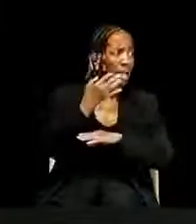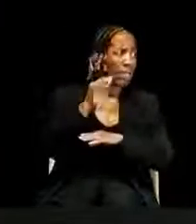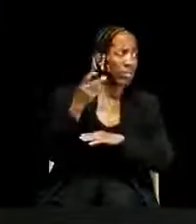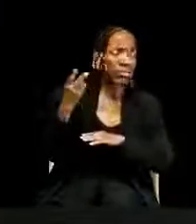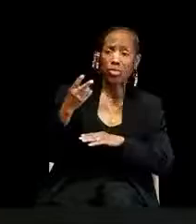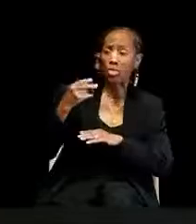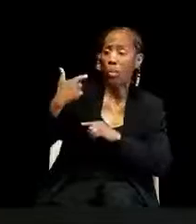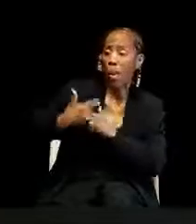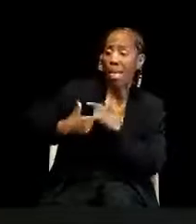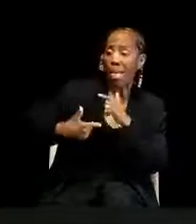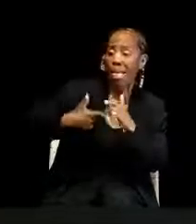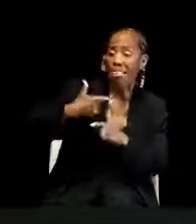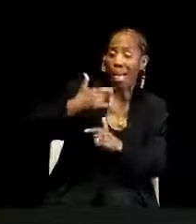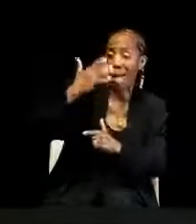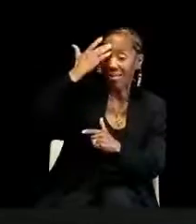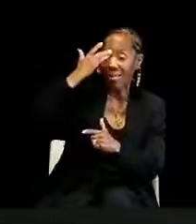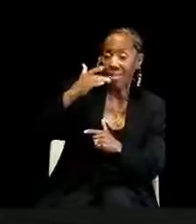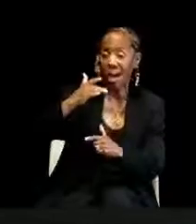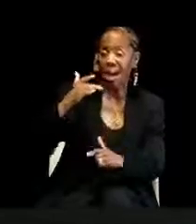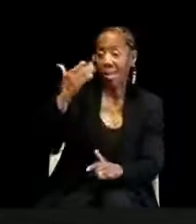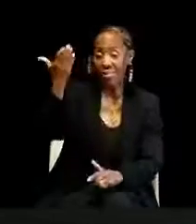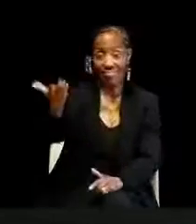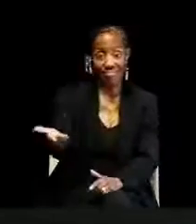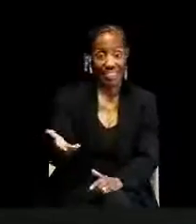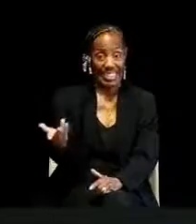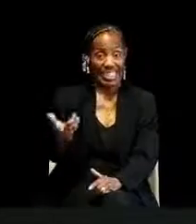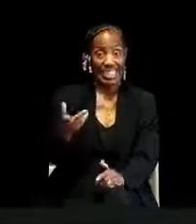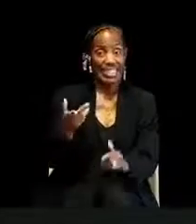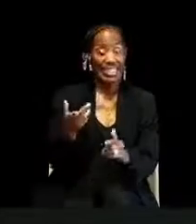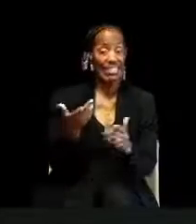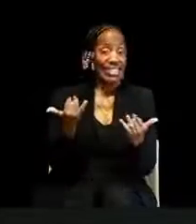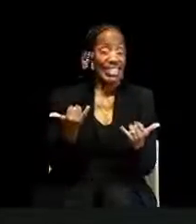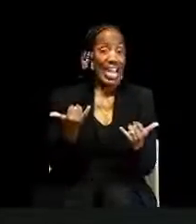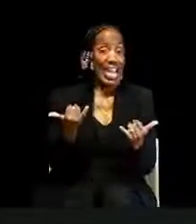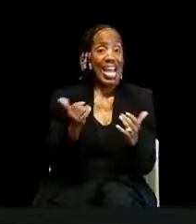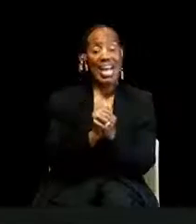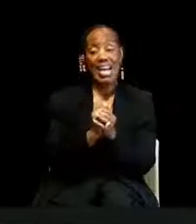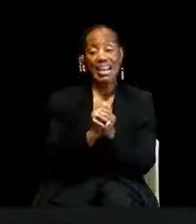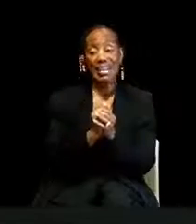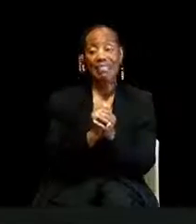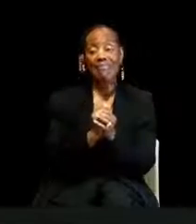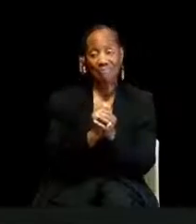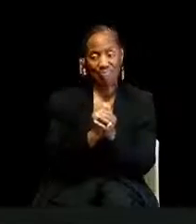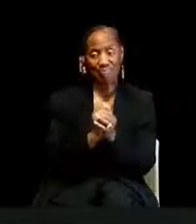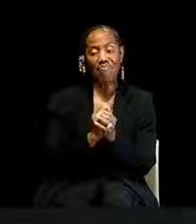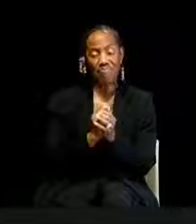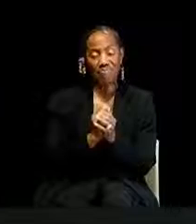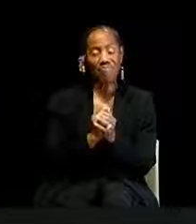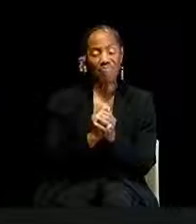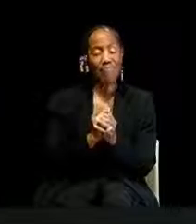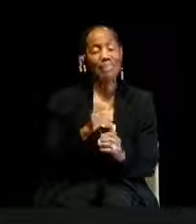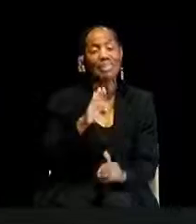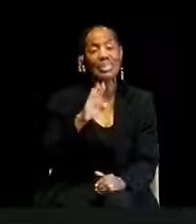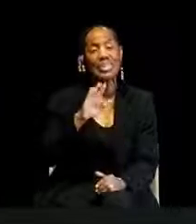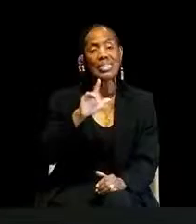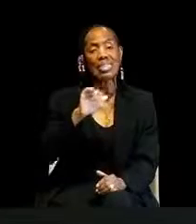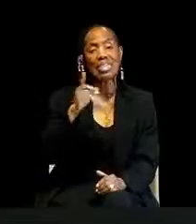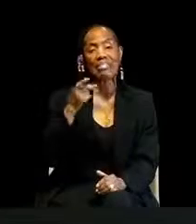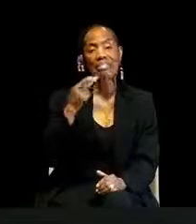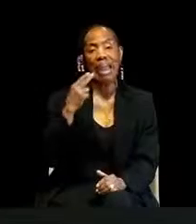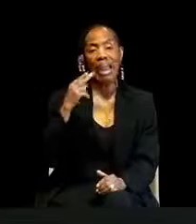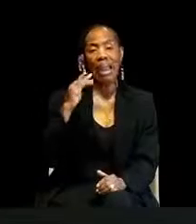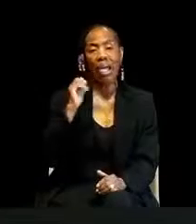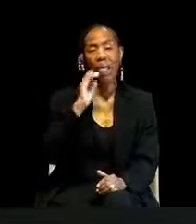legacy scholars, Solomon Adey and Simone. Bilphena is a co-founder of New Generation